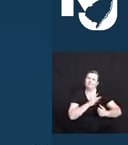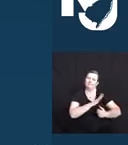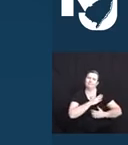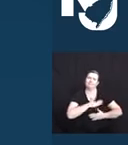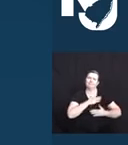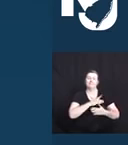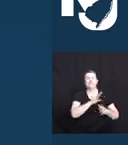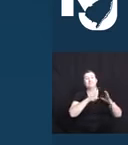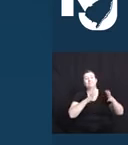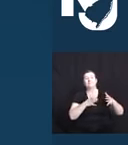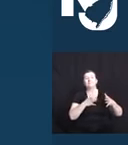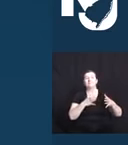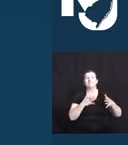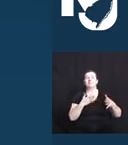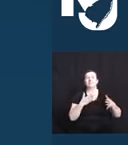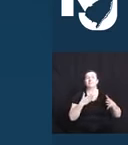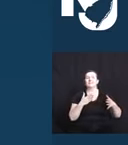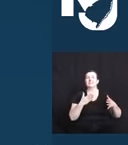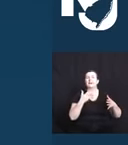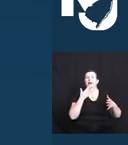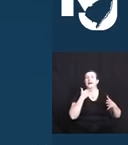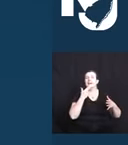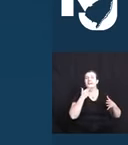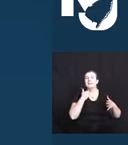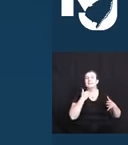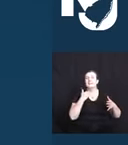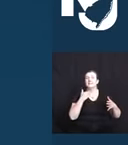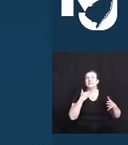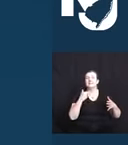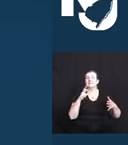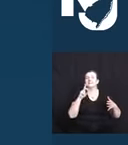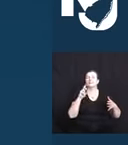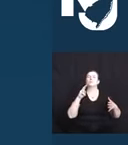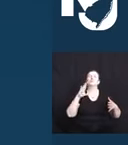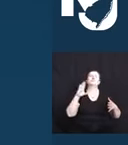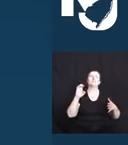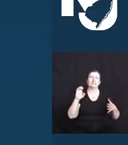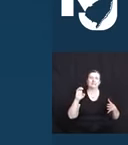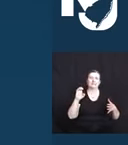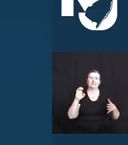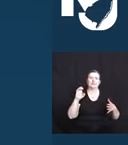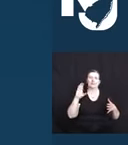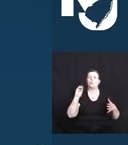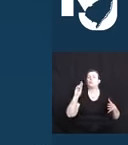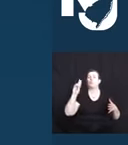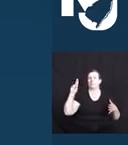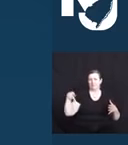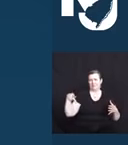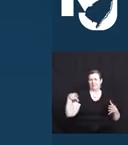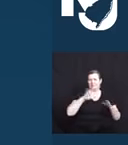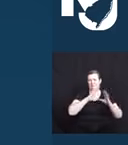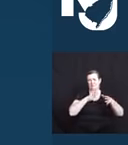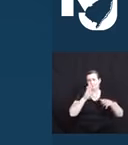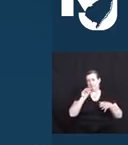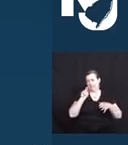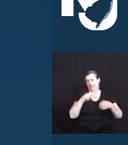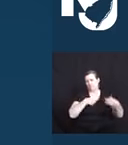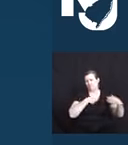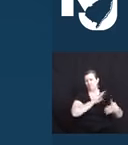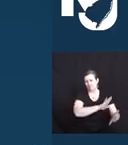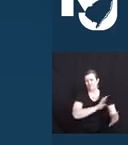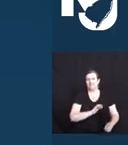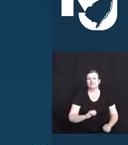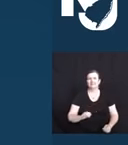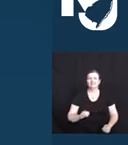Little Deuce Coupe. Juki leaves his loving wife, Diana, who I had the honor of speaking yesterday. They would have been married